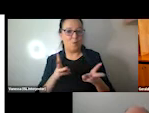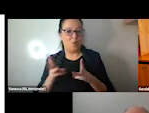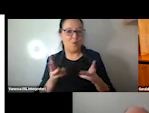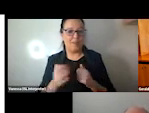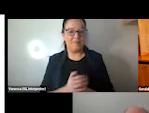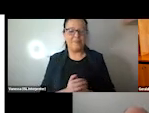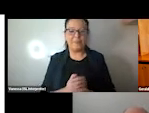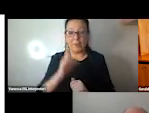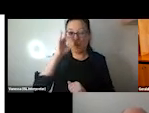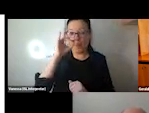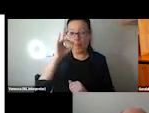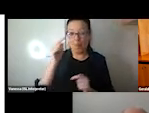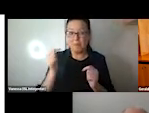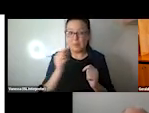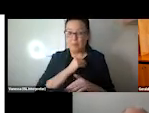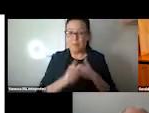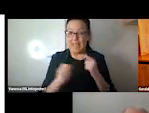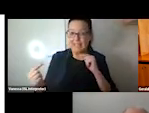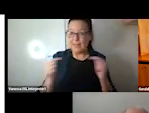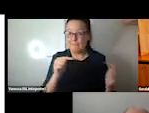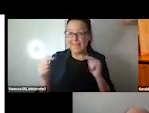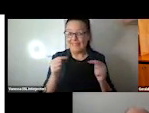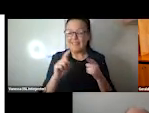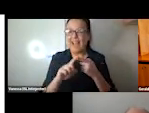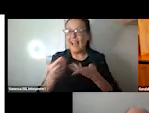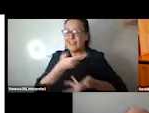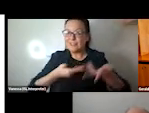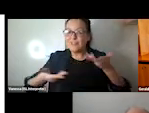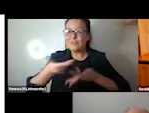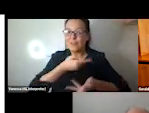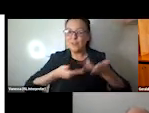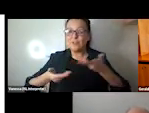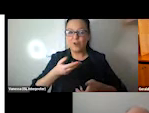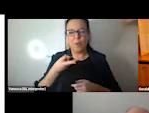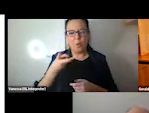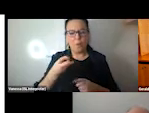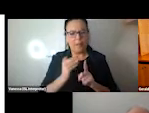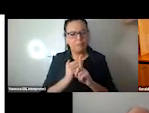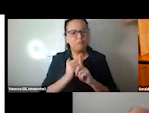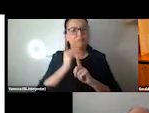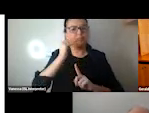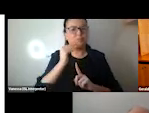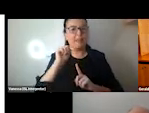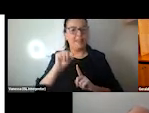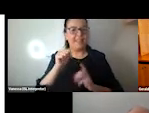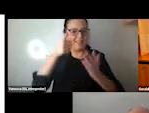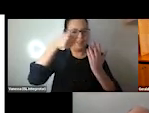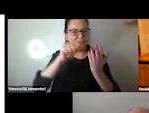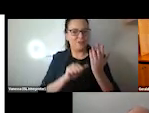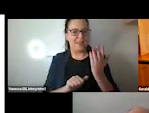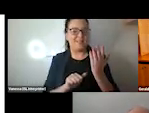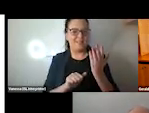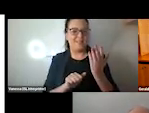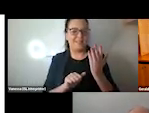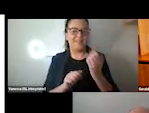debate and discussion is illuminative, informative, and advances this agenda. And finally, before I close, I want